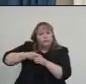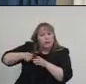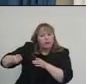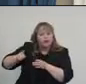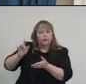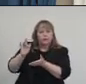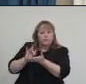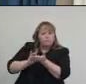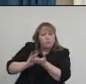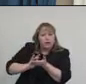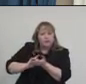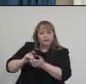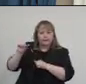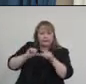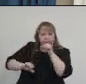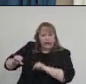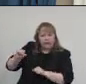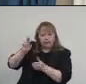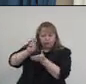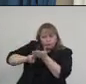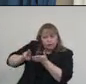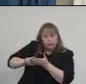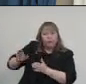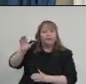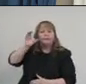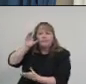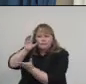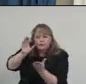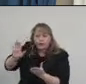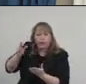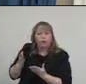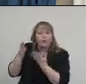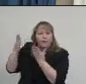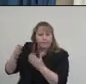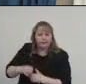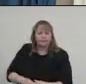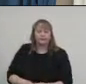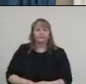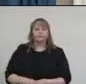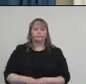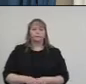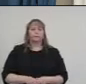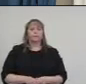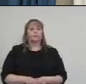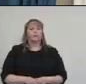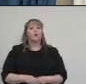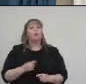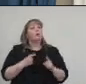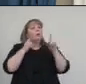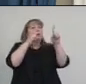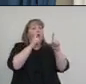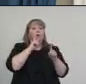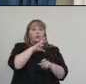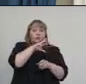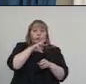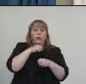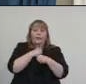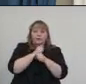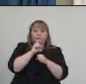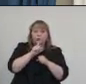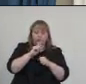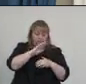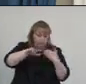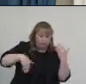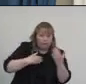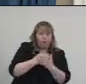at-risk populations, including older individuals, lower-income Nevadans, tribal communities, racial and